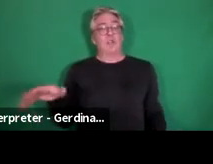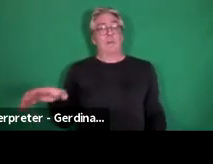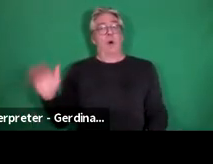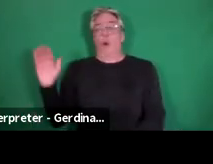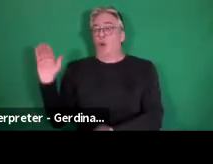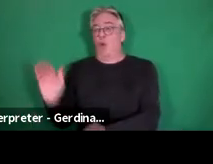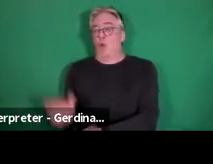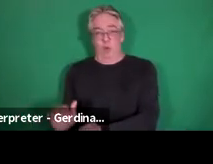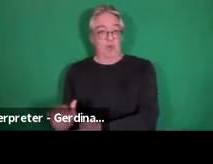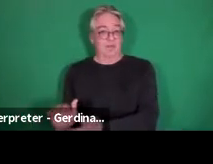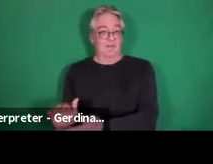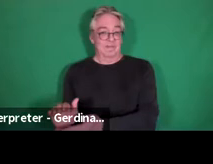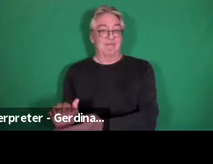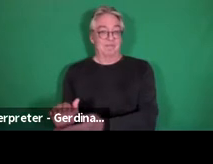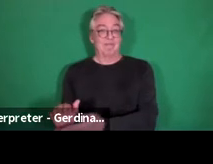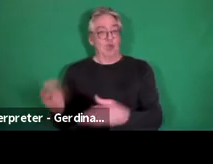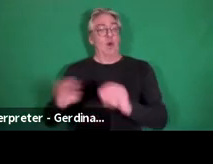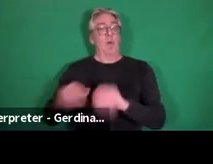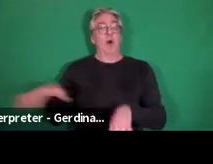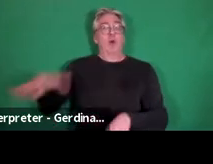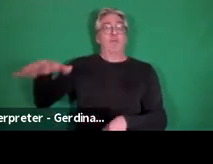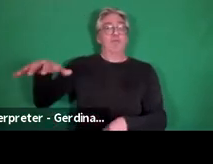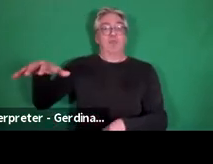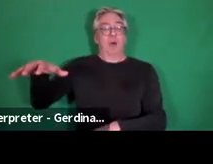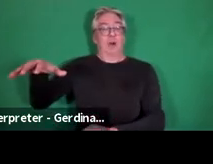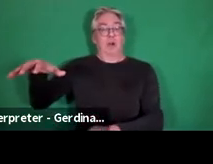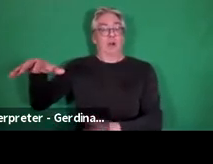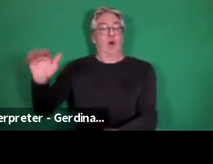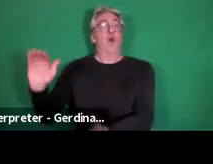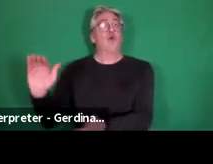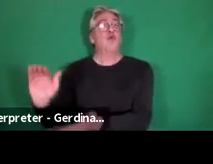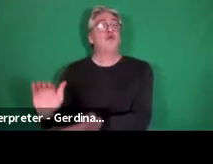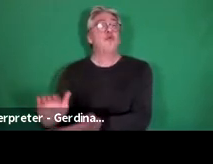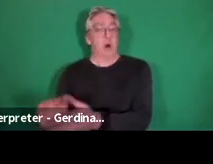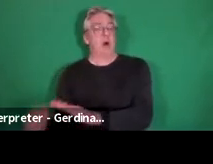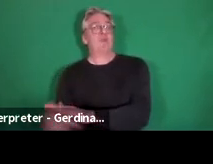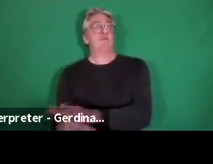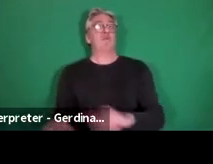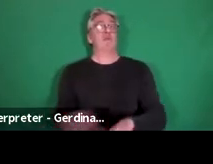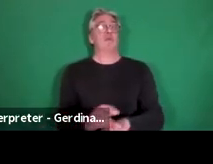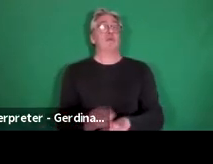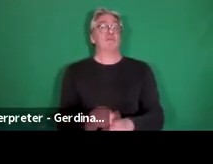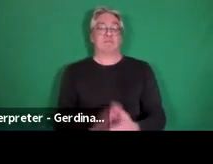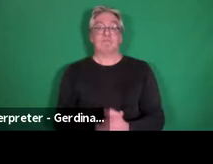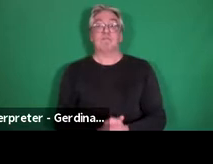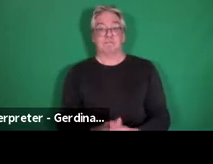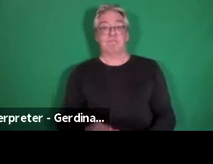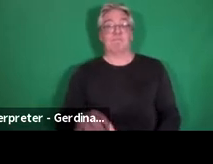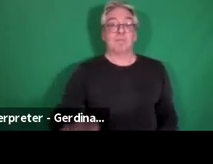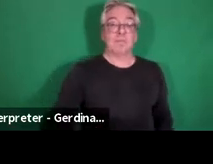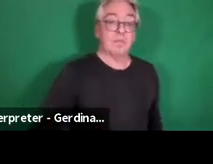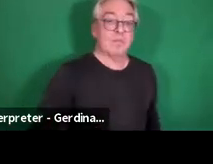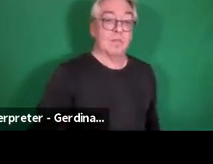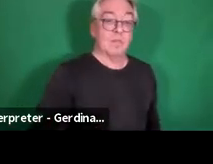this solves the problem of the shaking hand, really easy. Next slide, please. Then you have the